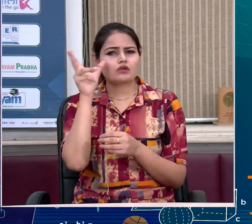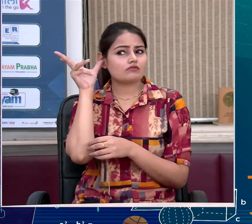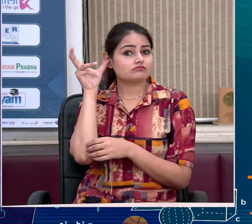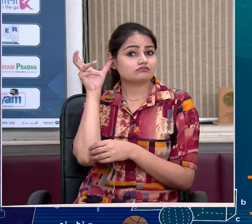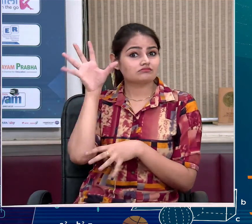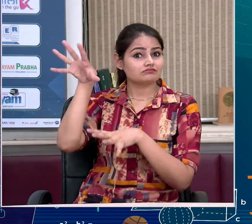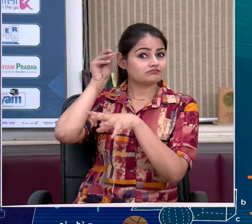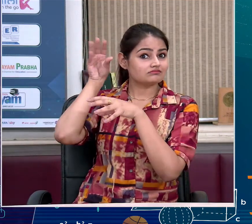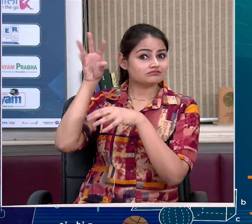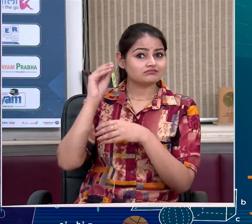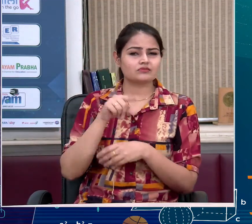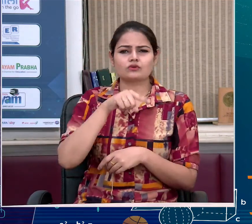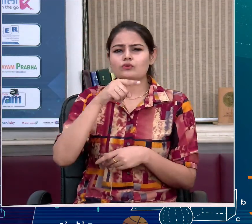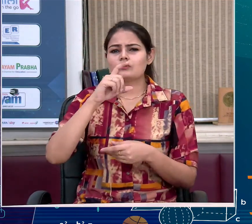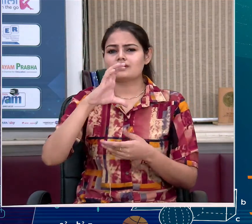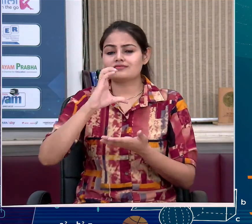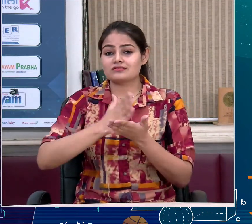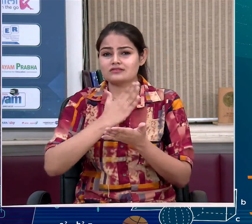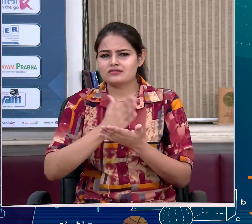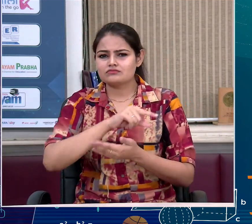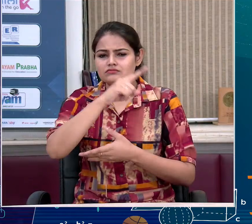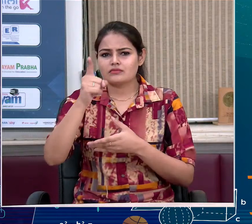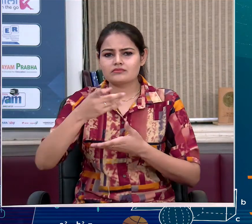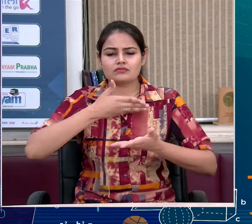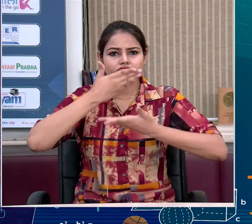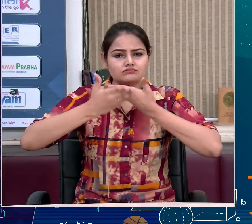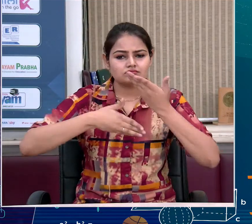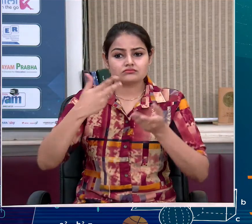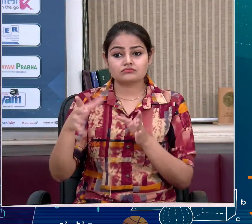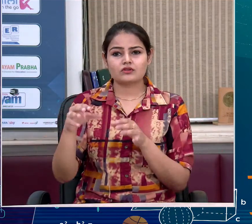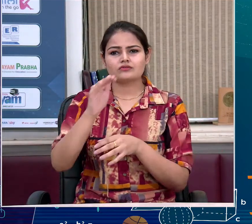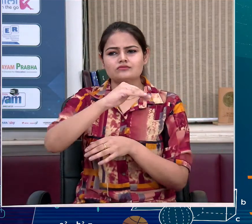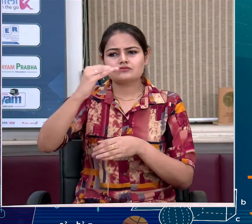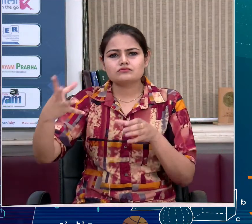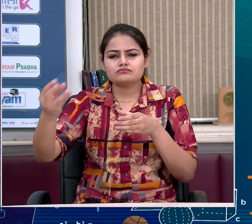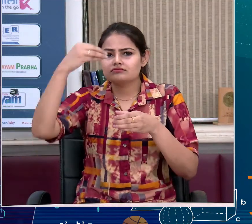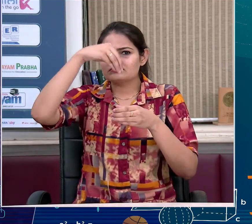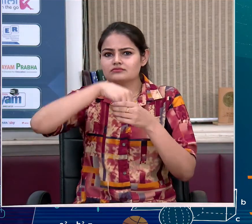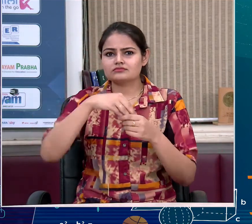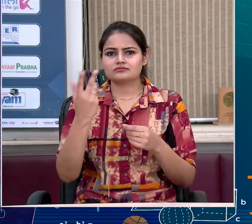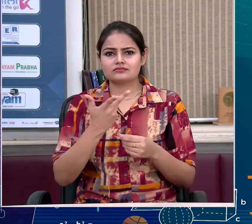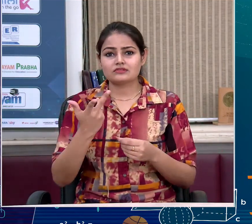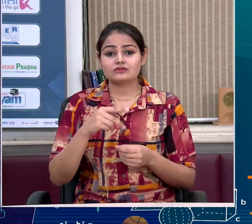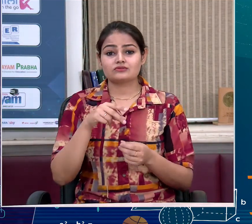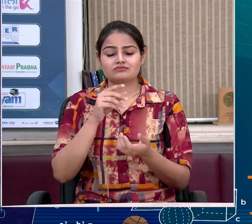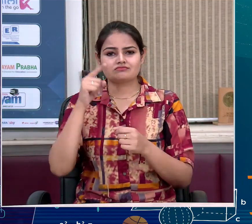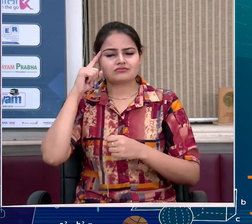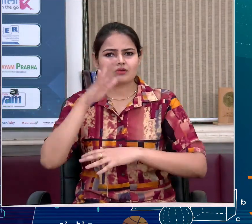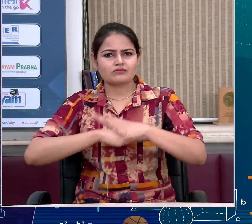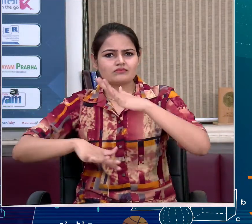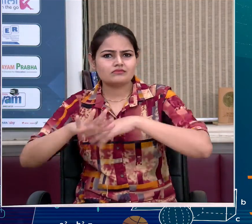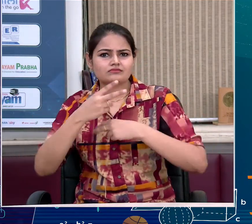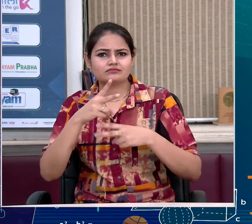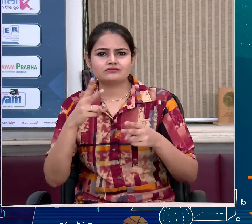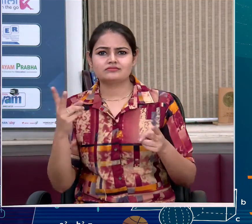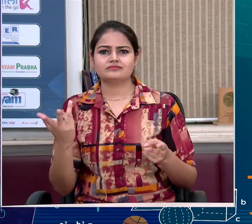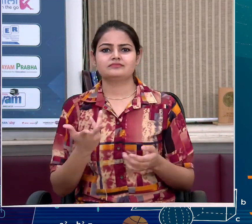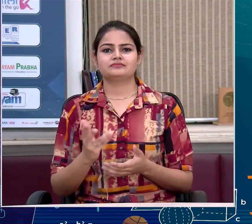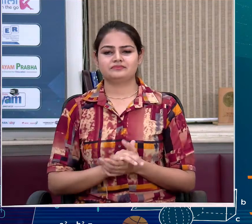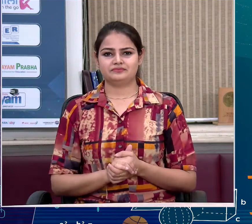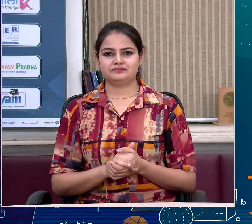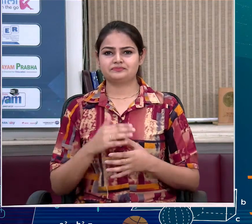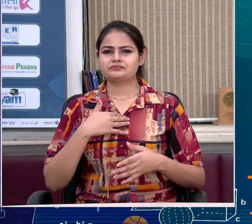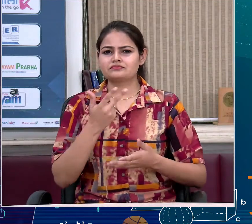how in a lesson we can address all the needs of these children, differentiation strategies. So I have tried and incorporate most